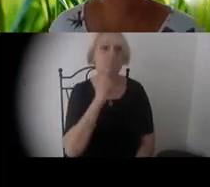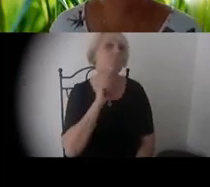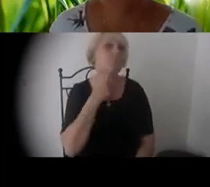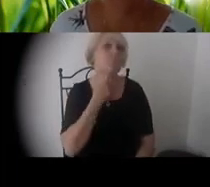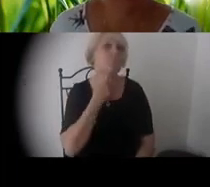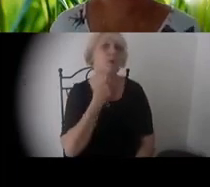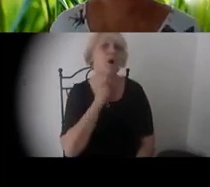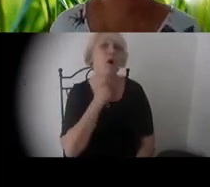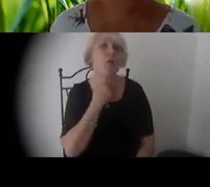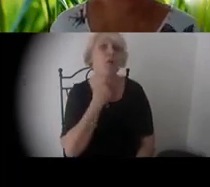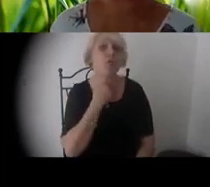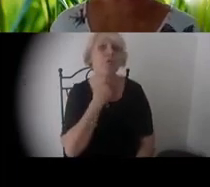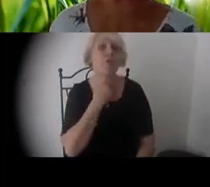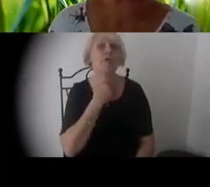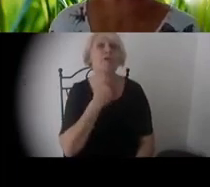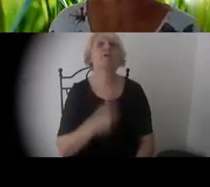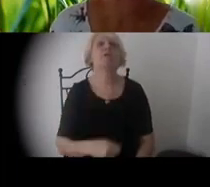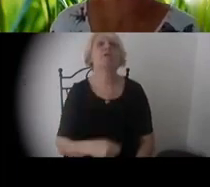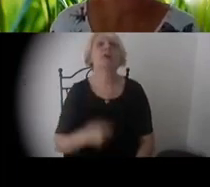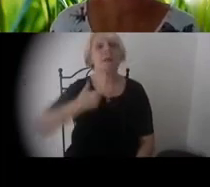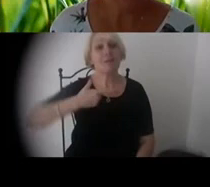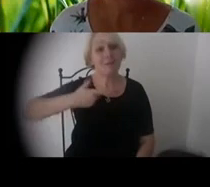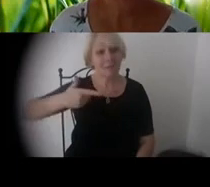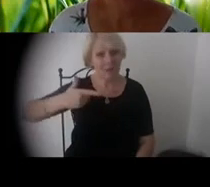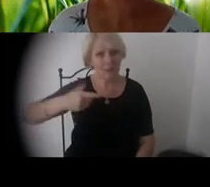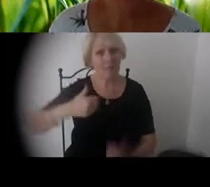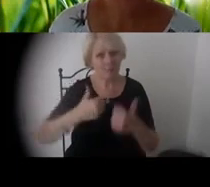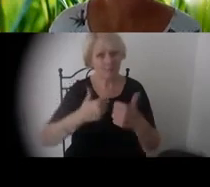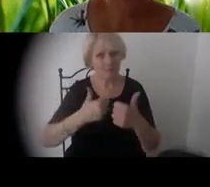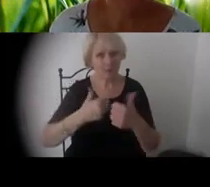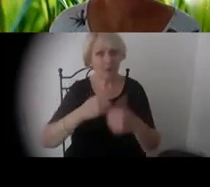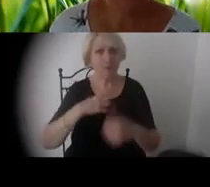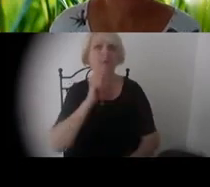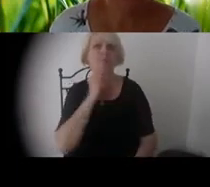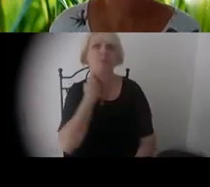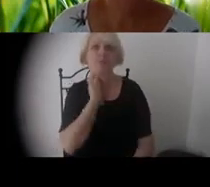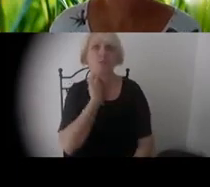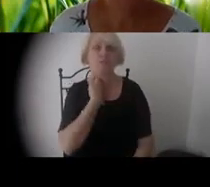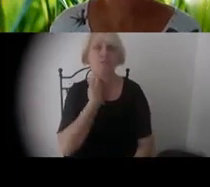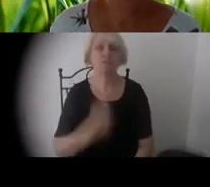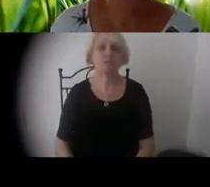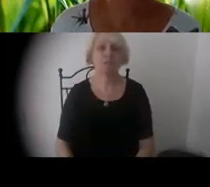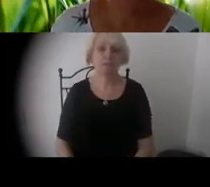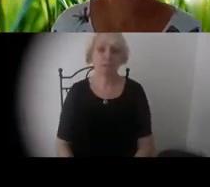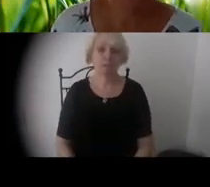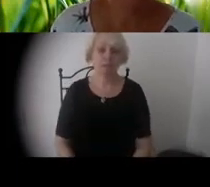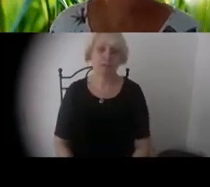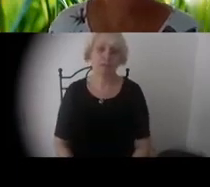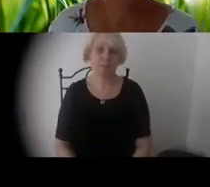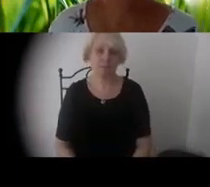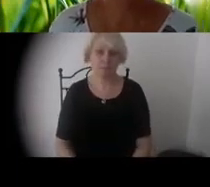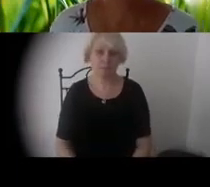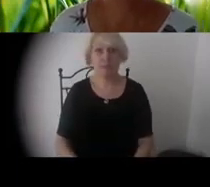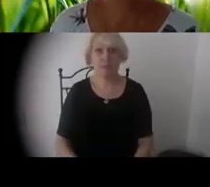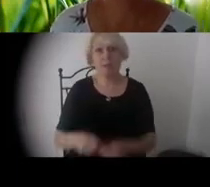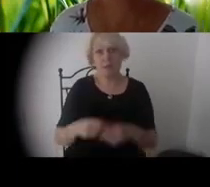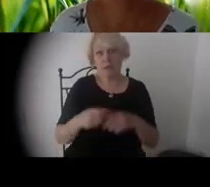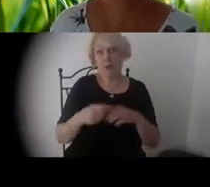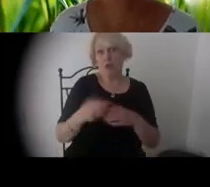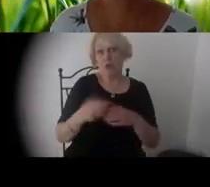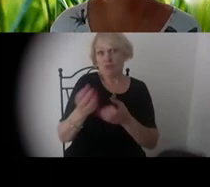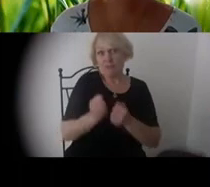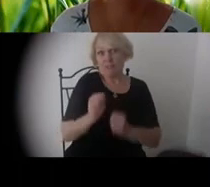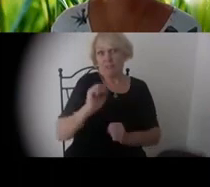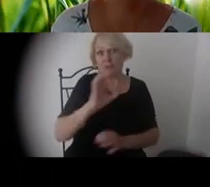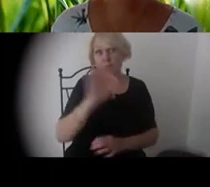help with the connection issues. We will have hopefully received your questions in advance, so we